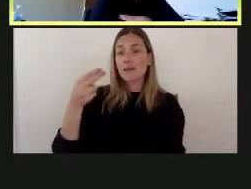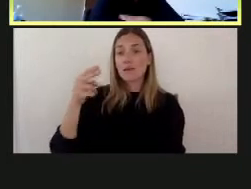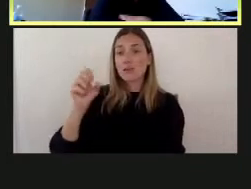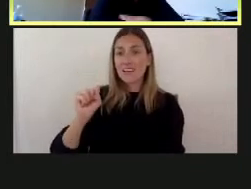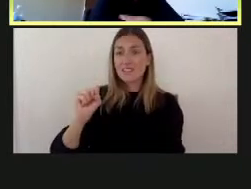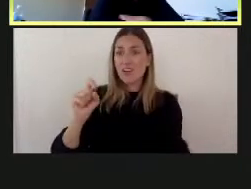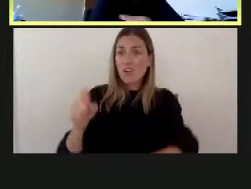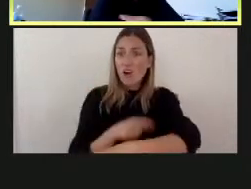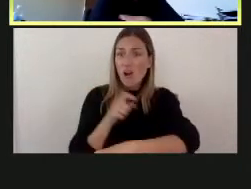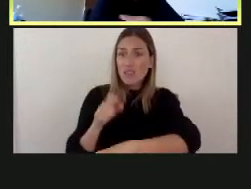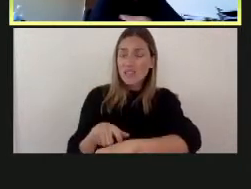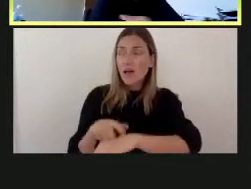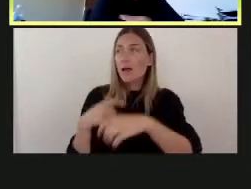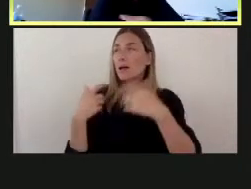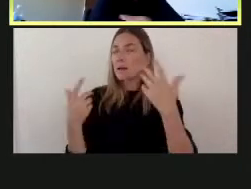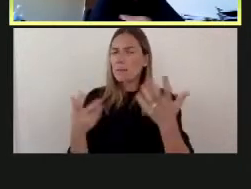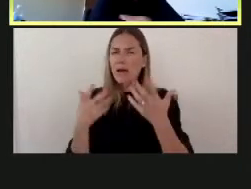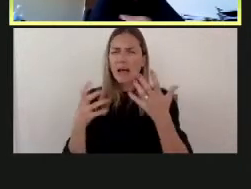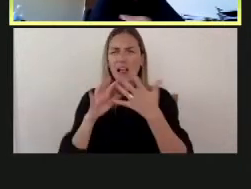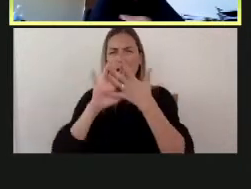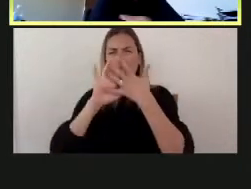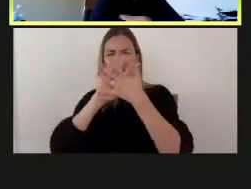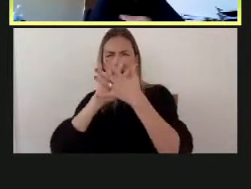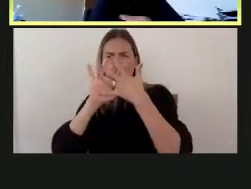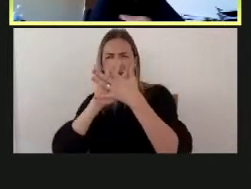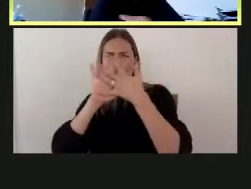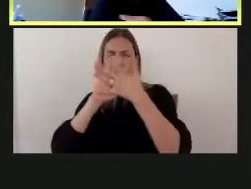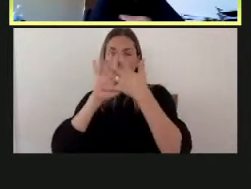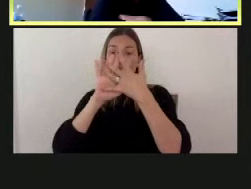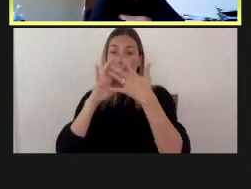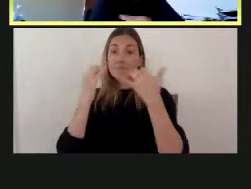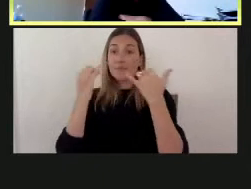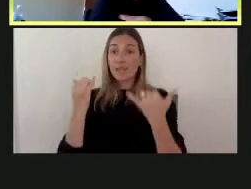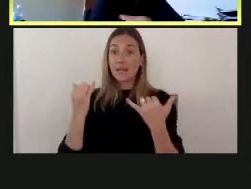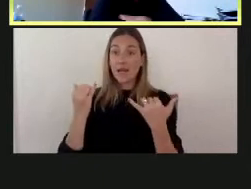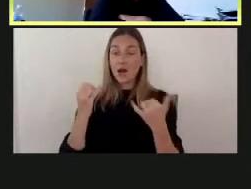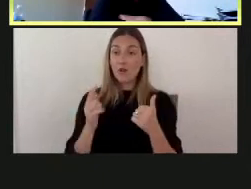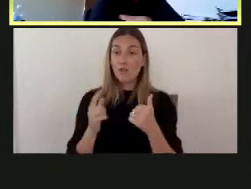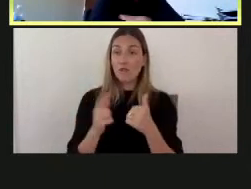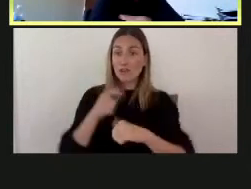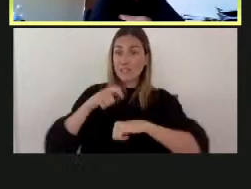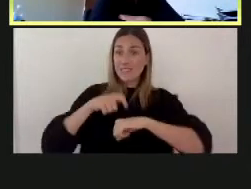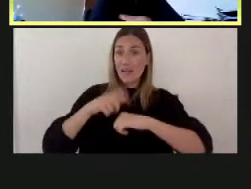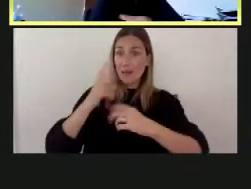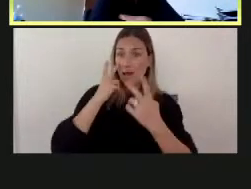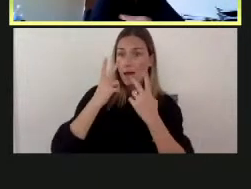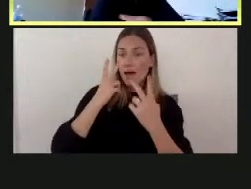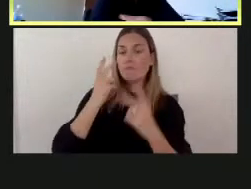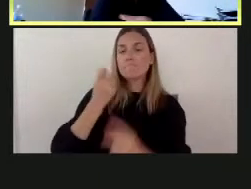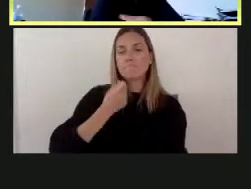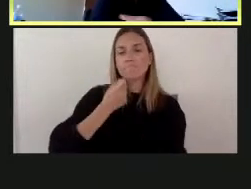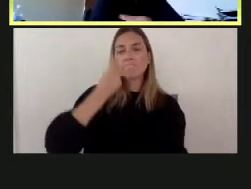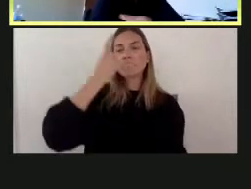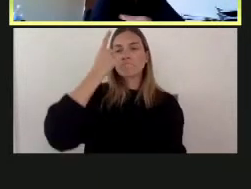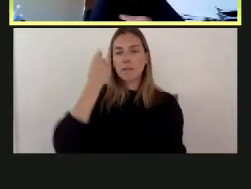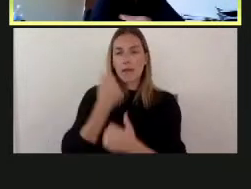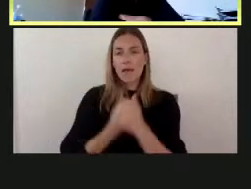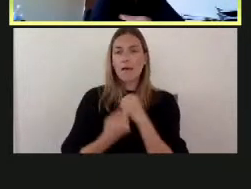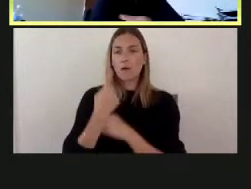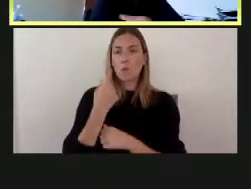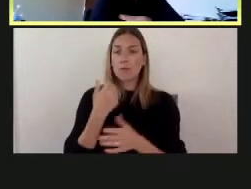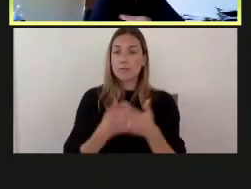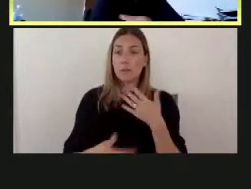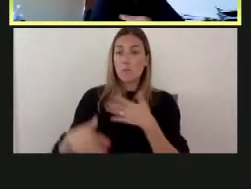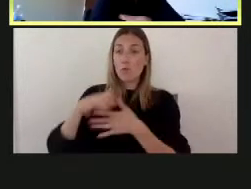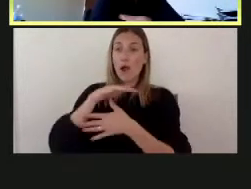such broad strokes around the guidance here. But this is the first time that we're seeing visually that, everyone's prioritizing keeping